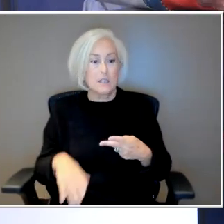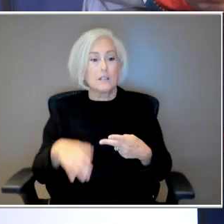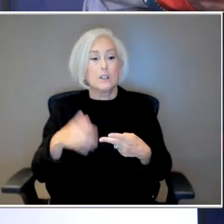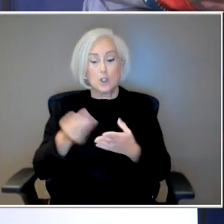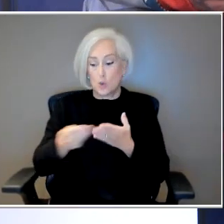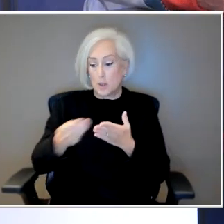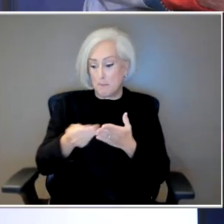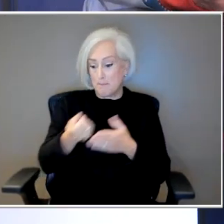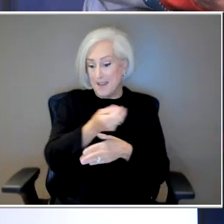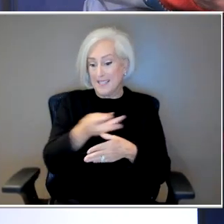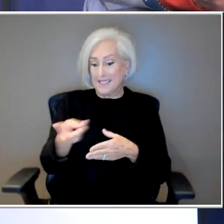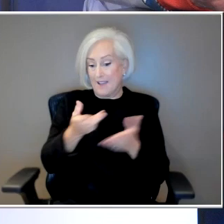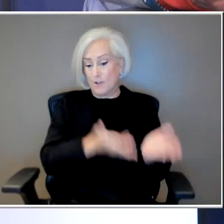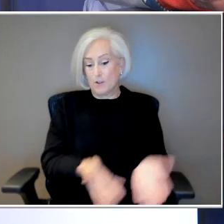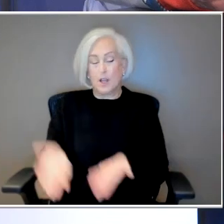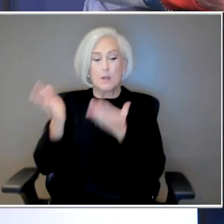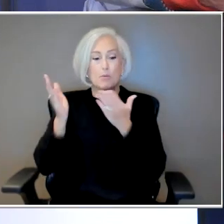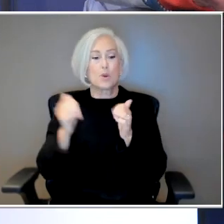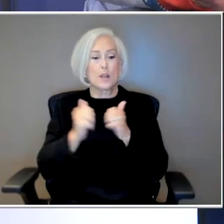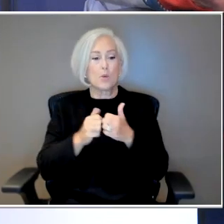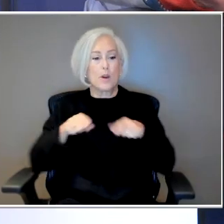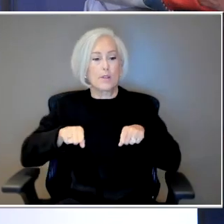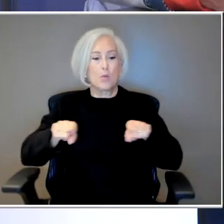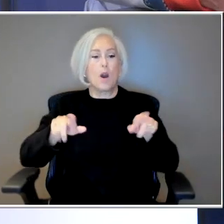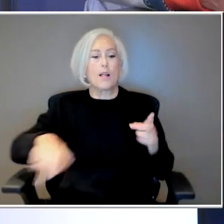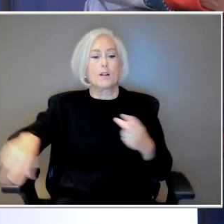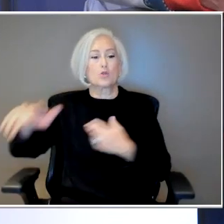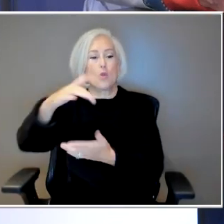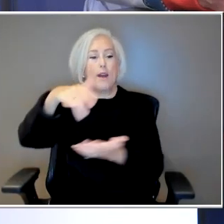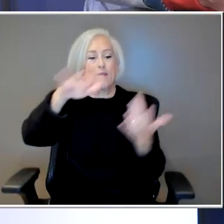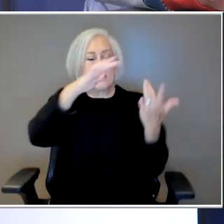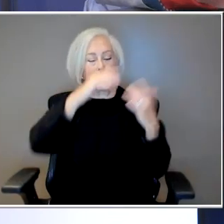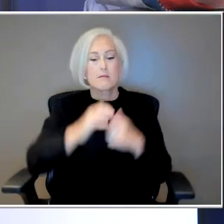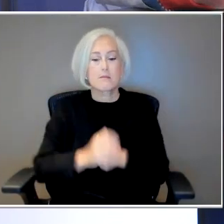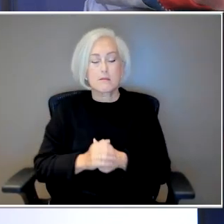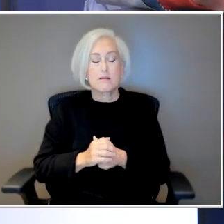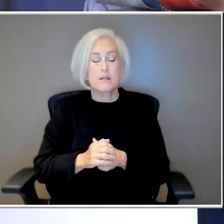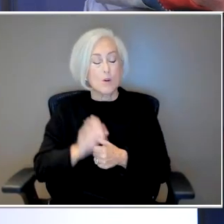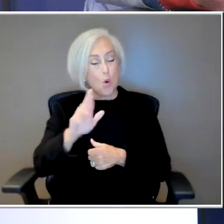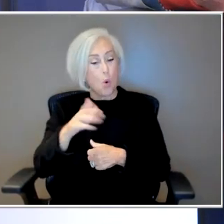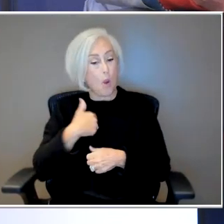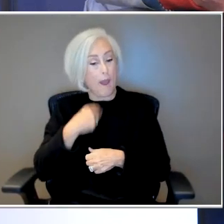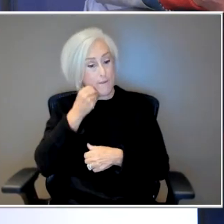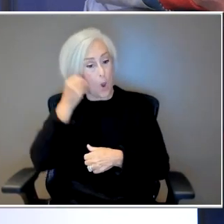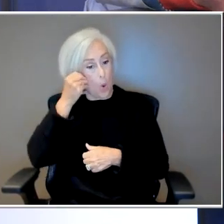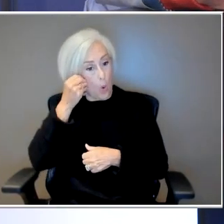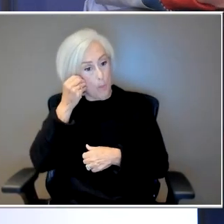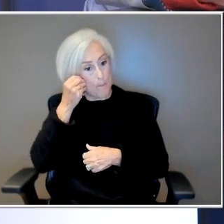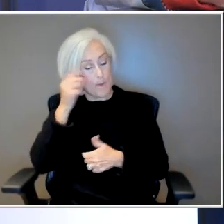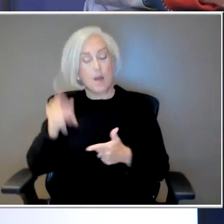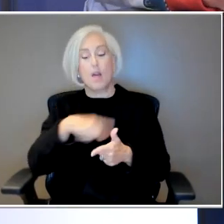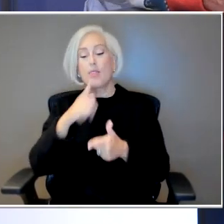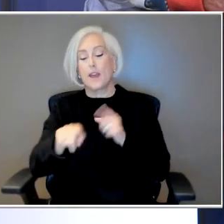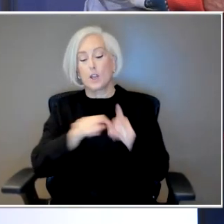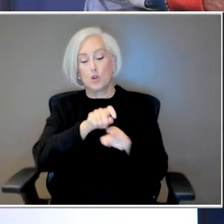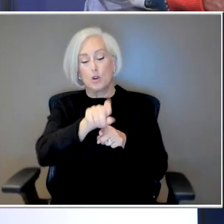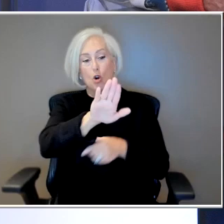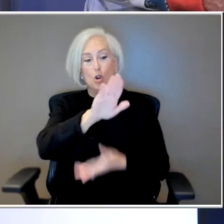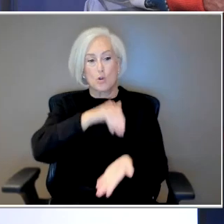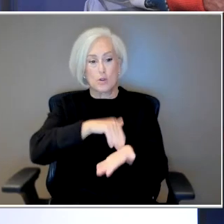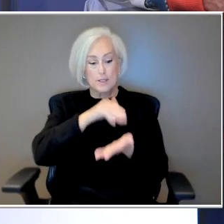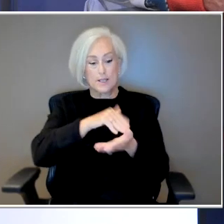those and taking with them if you are traveling or have them in your house. That way you can then call your physician and hopefully get on